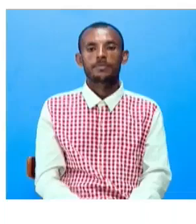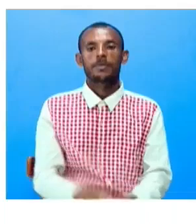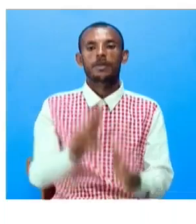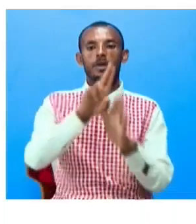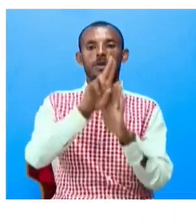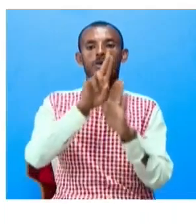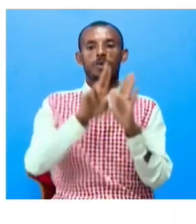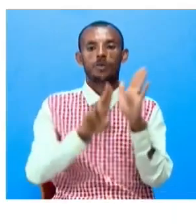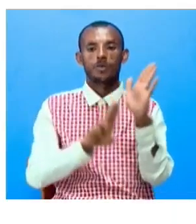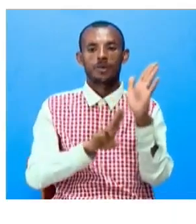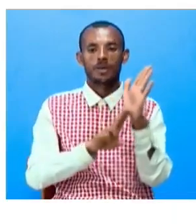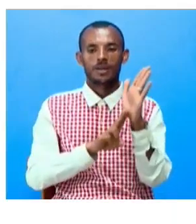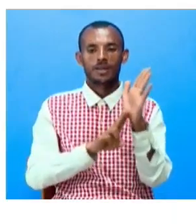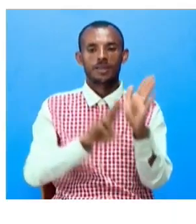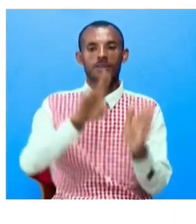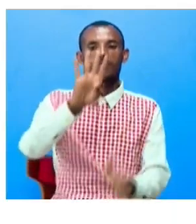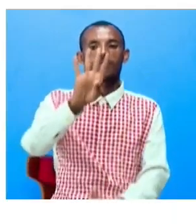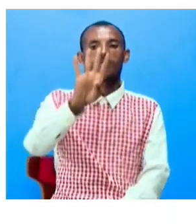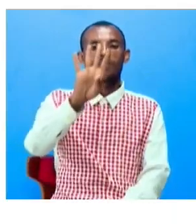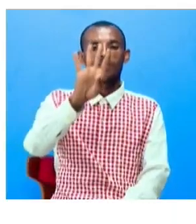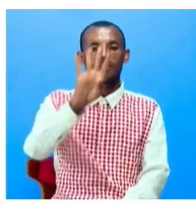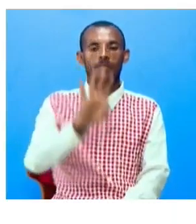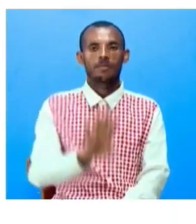Unit 4,